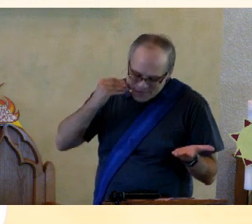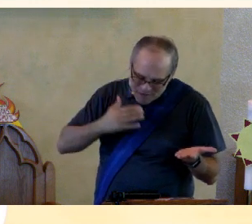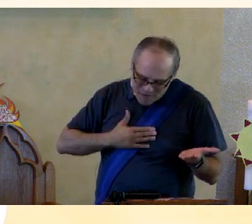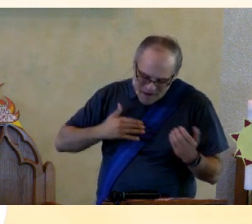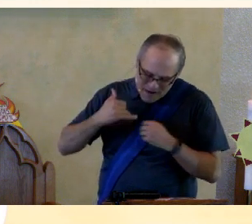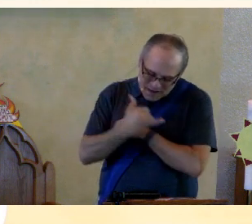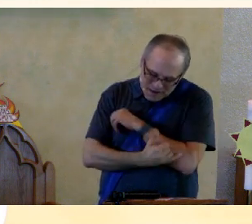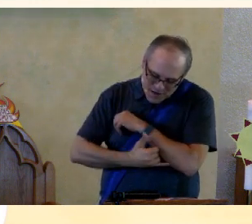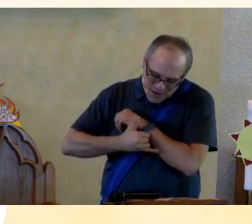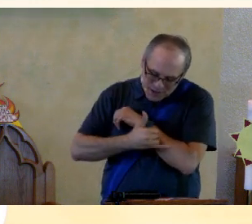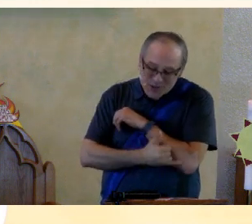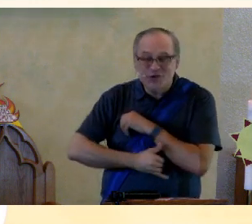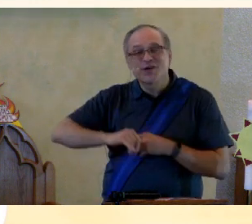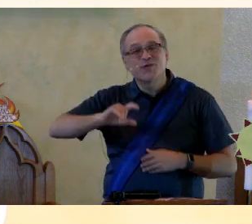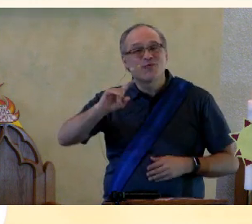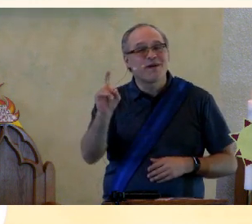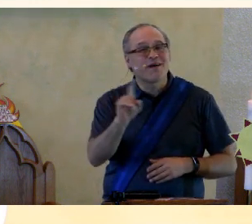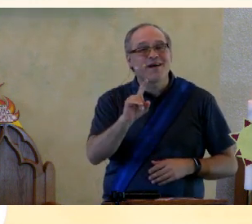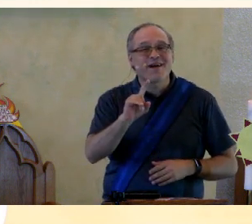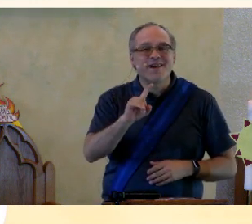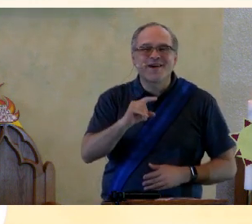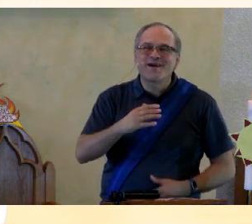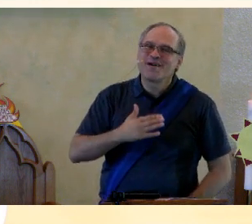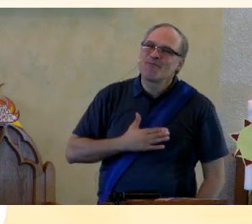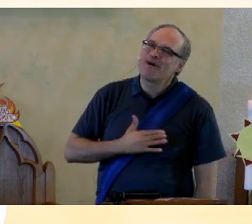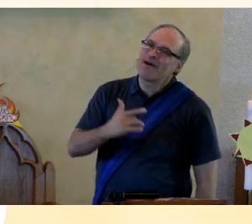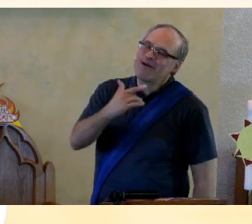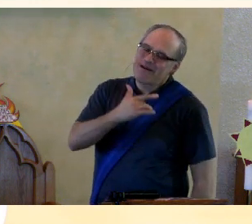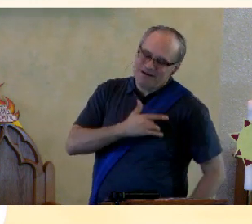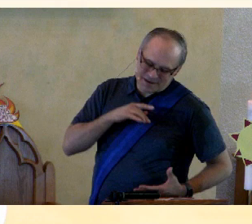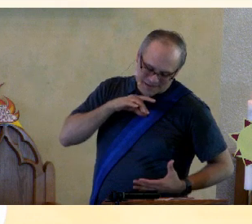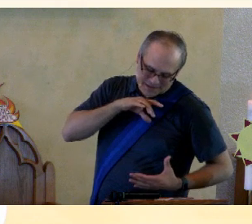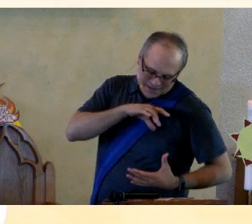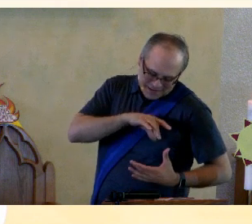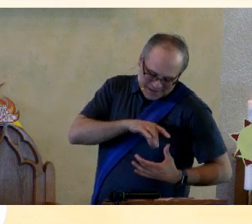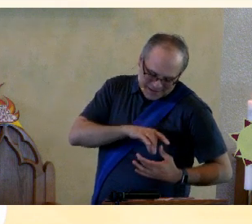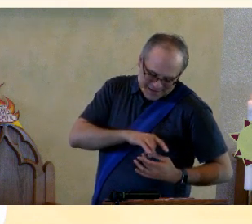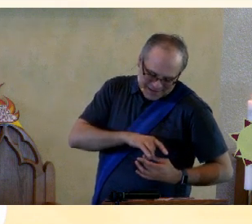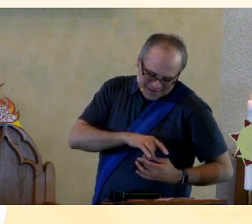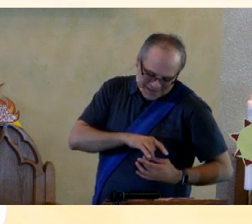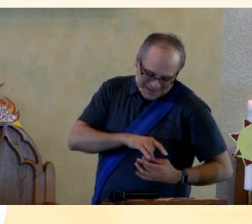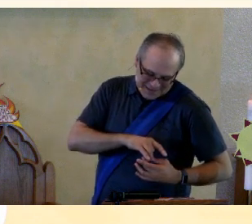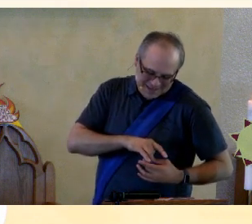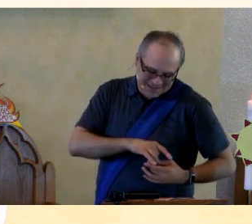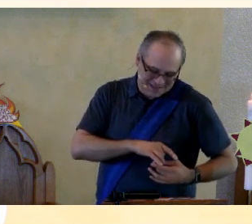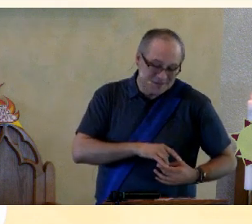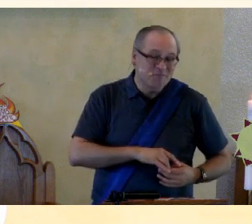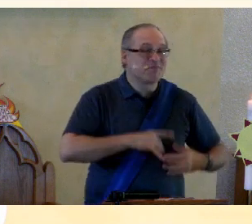home, the country where my heart is.